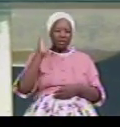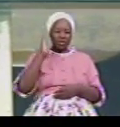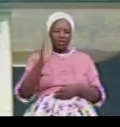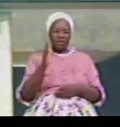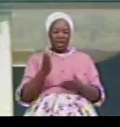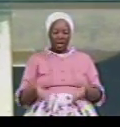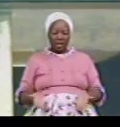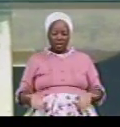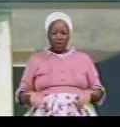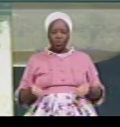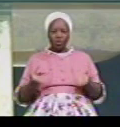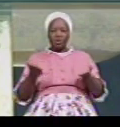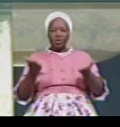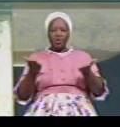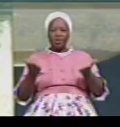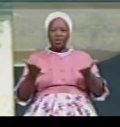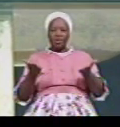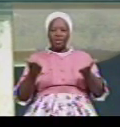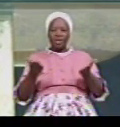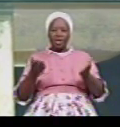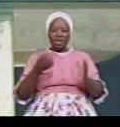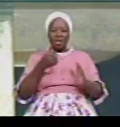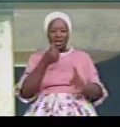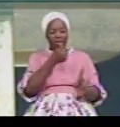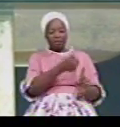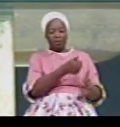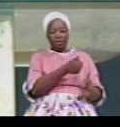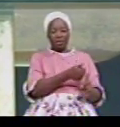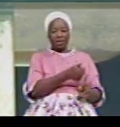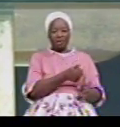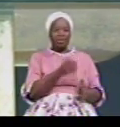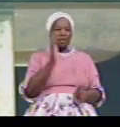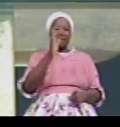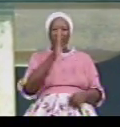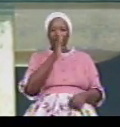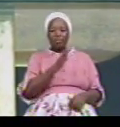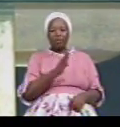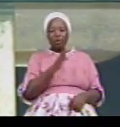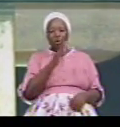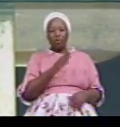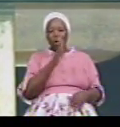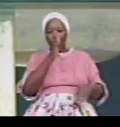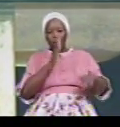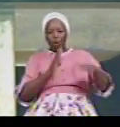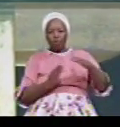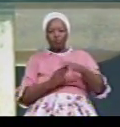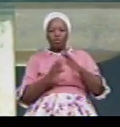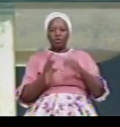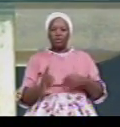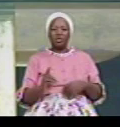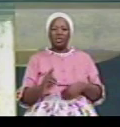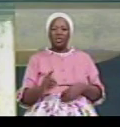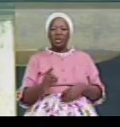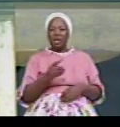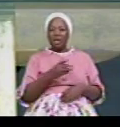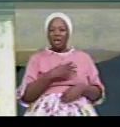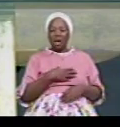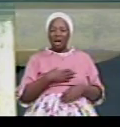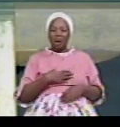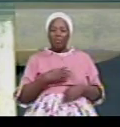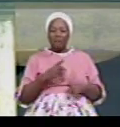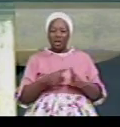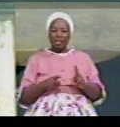exalt himself shall be abased, and he that